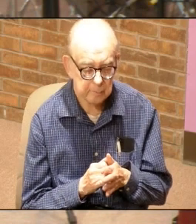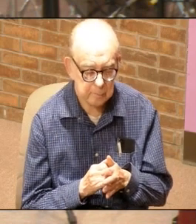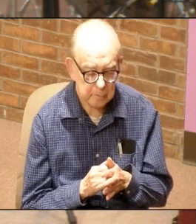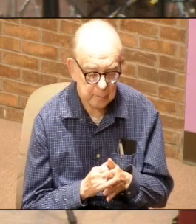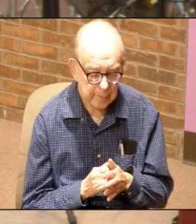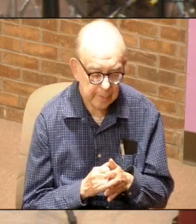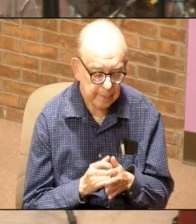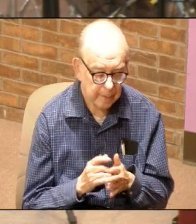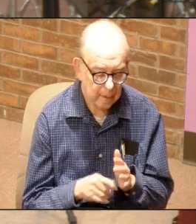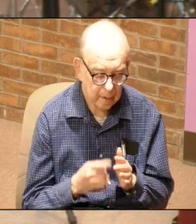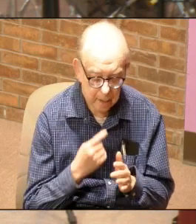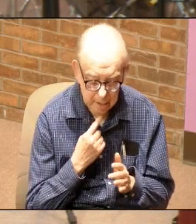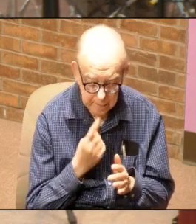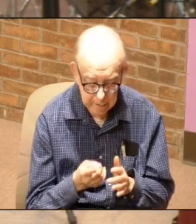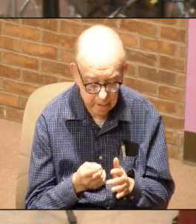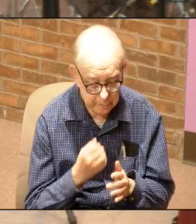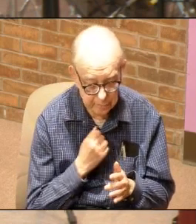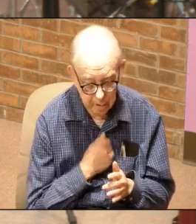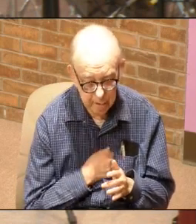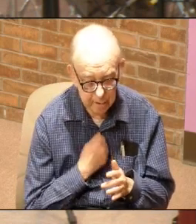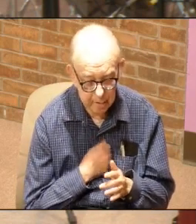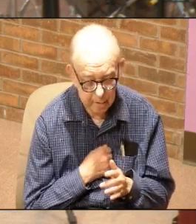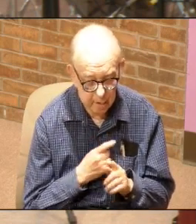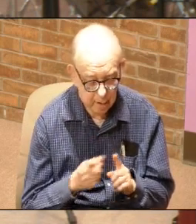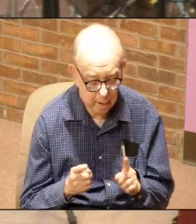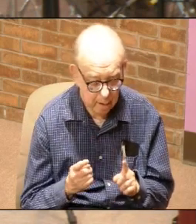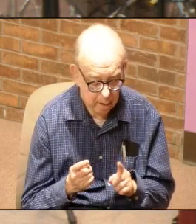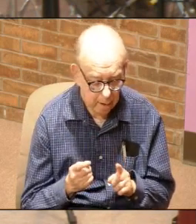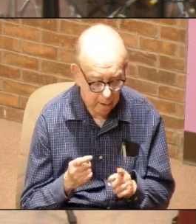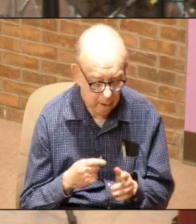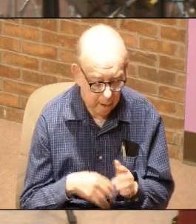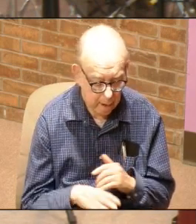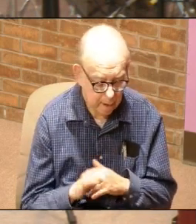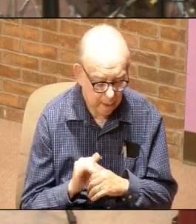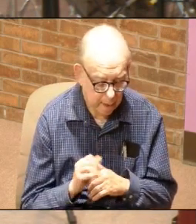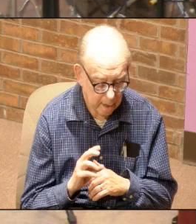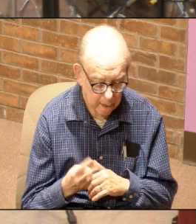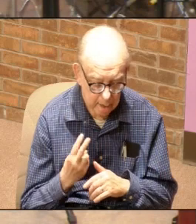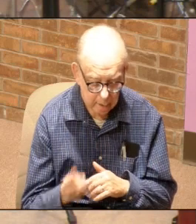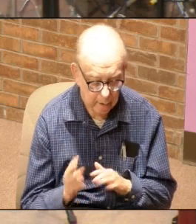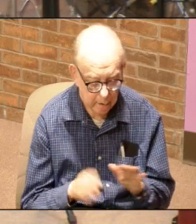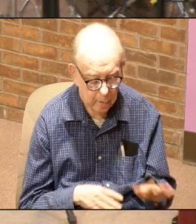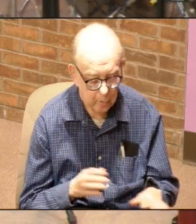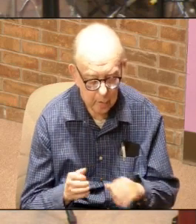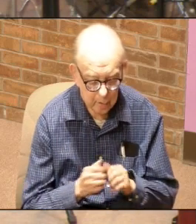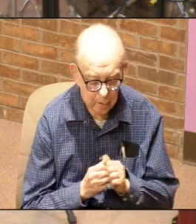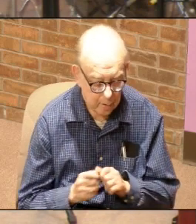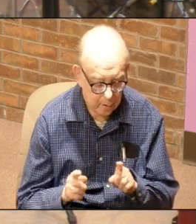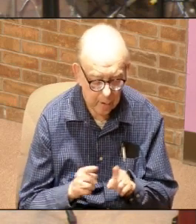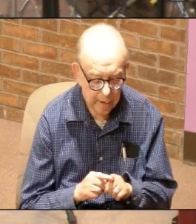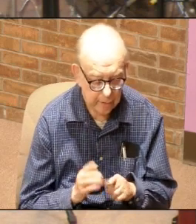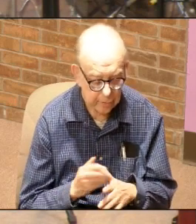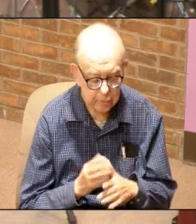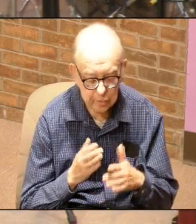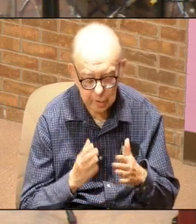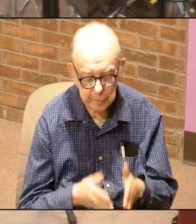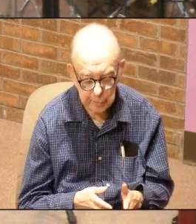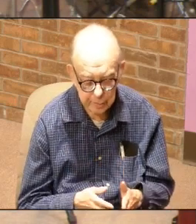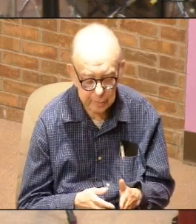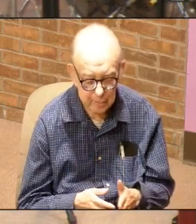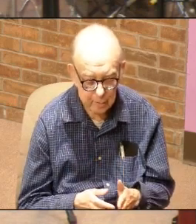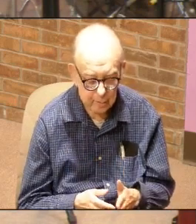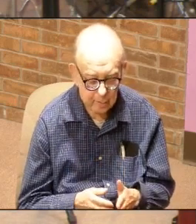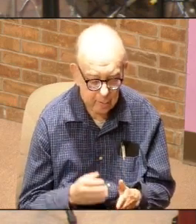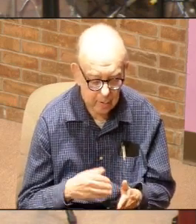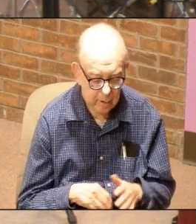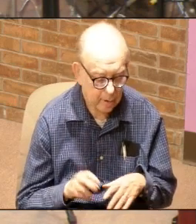And so what I say is, I'm sorry, but in that I see us walking together as partners